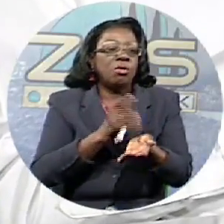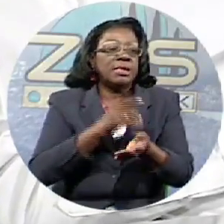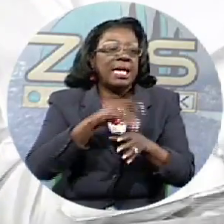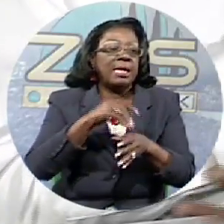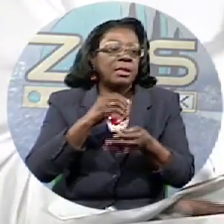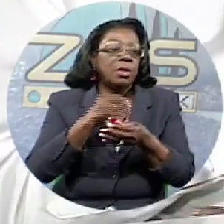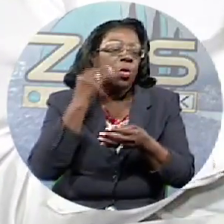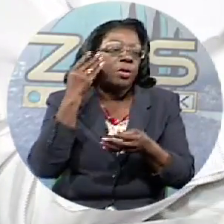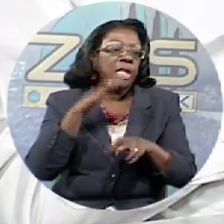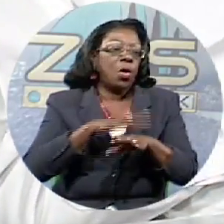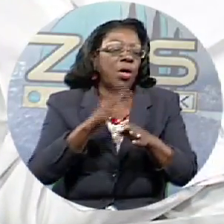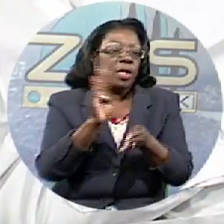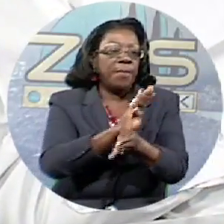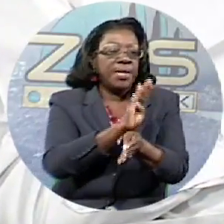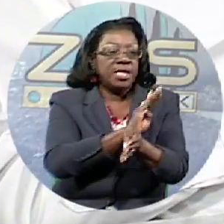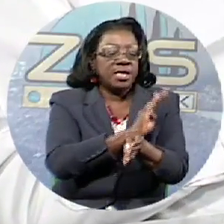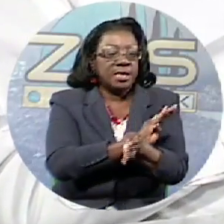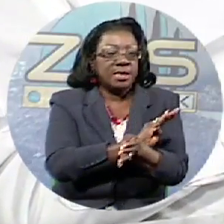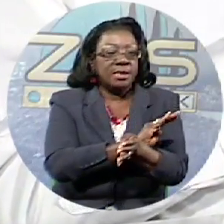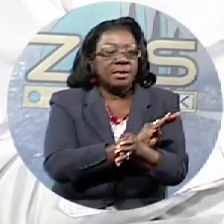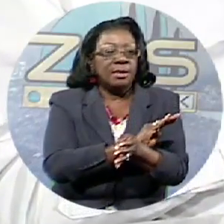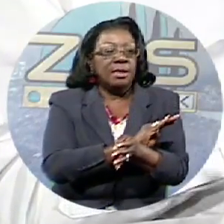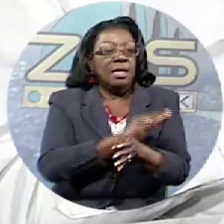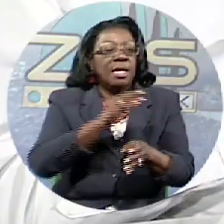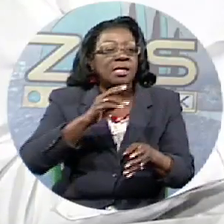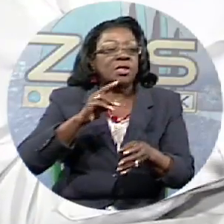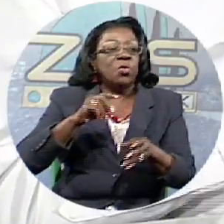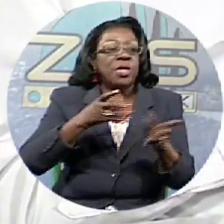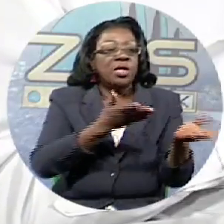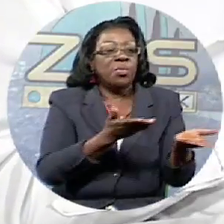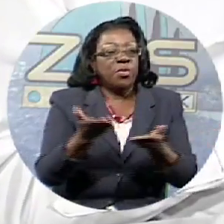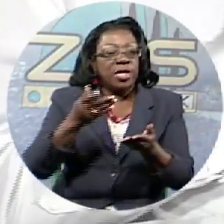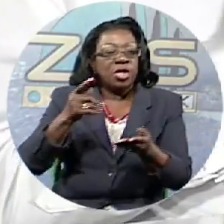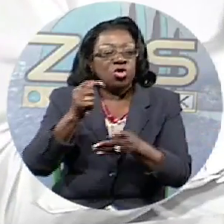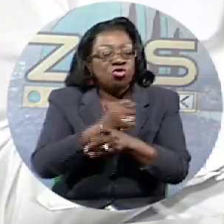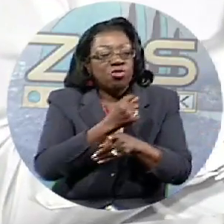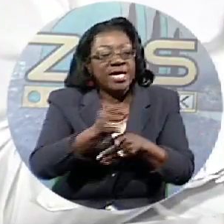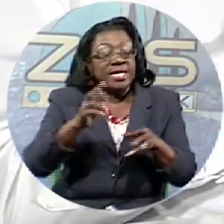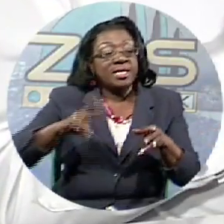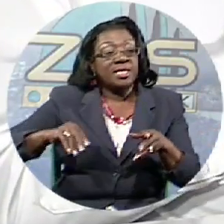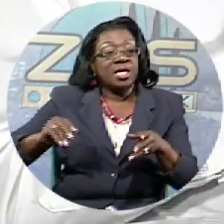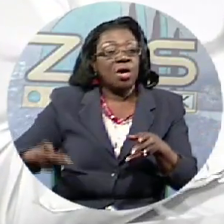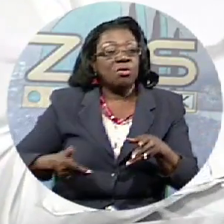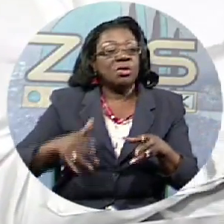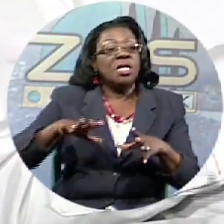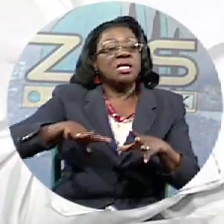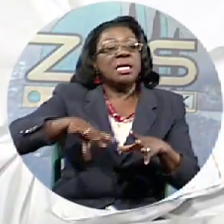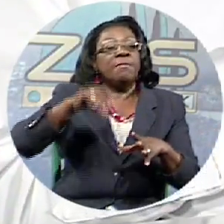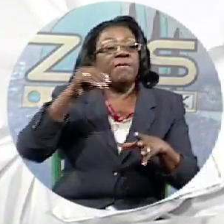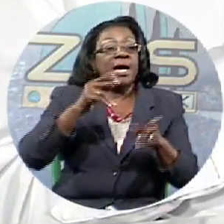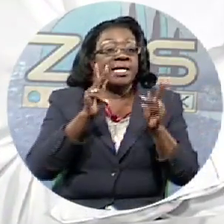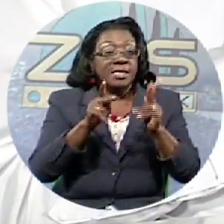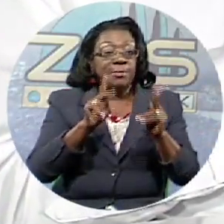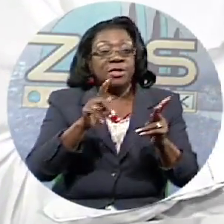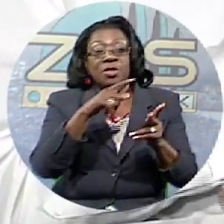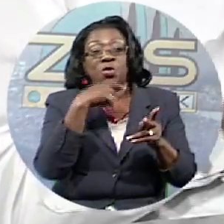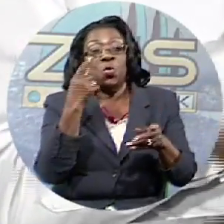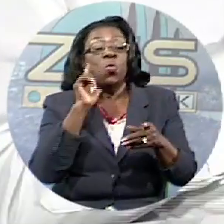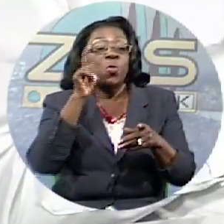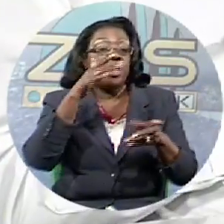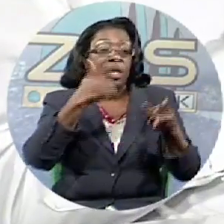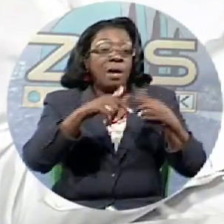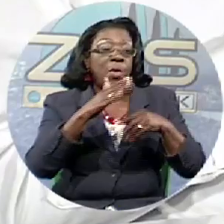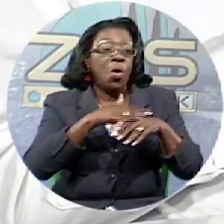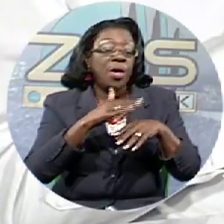our beaches, and even sometime in the front of our property. Mm-hmm. And so we had to get trained dogs who could determine, hey, does this person have narcotics? We've